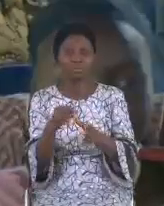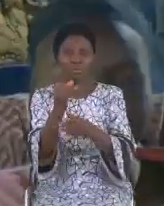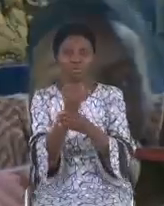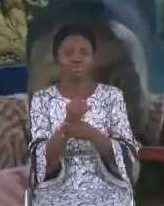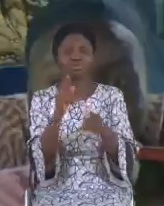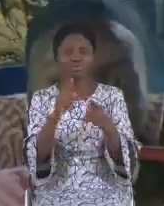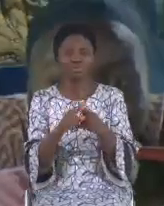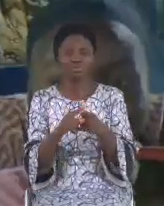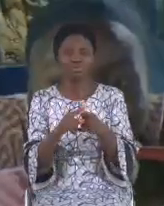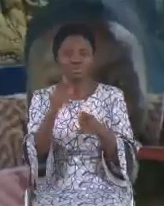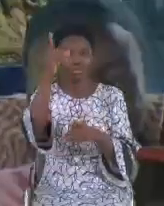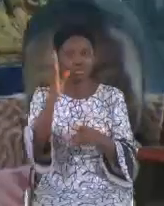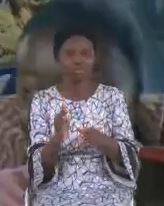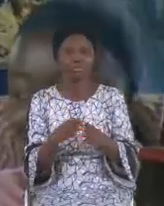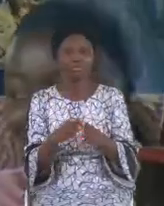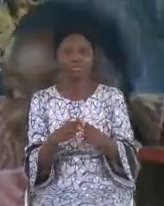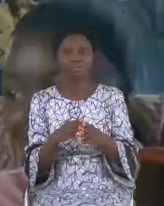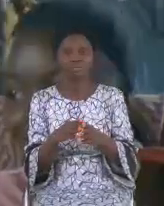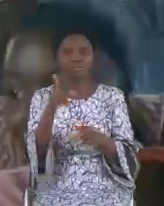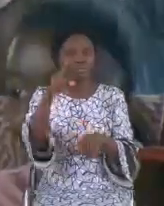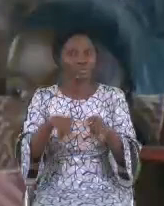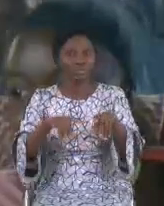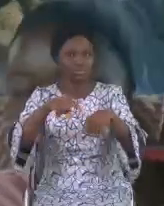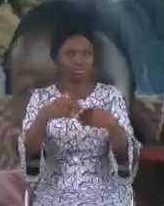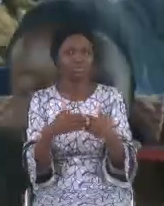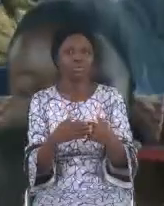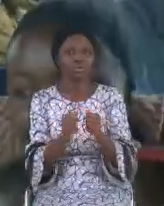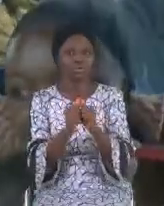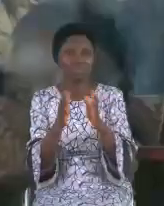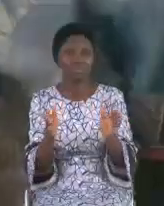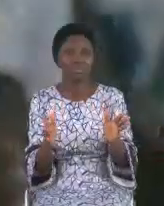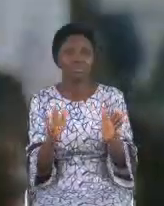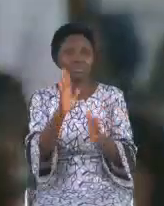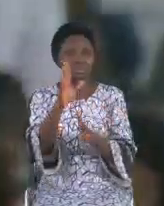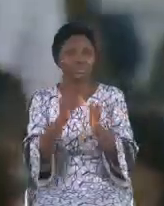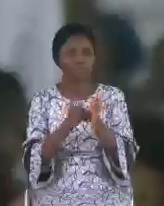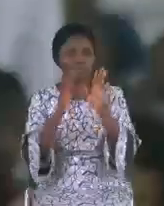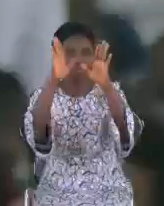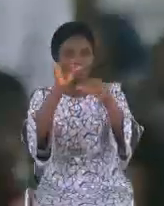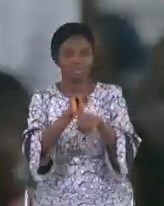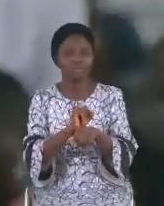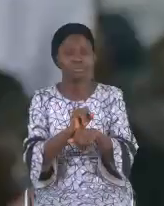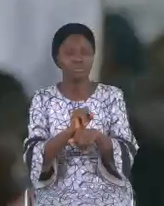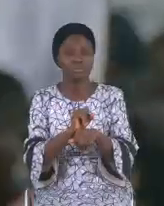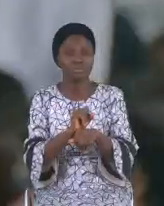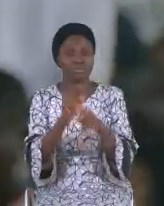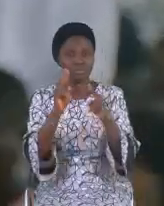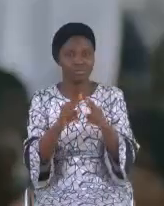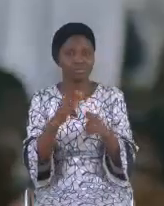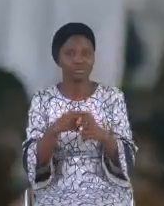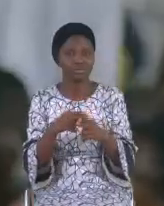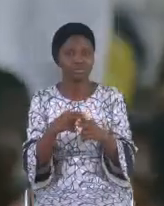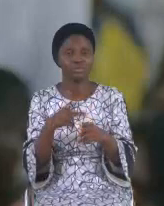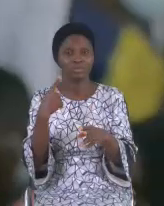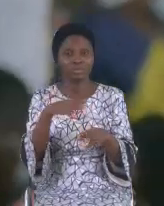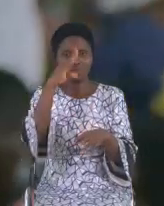crusade, and you cannot go back without your miracle. And very soon, the man of